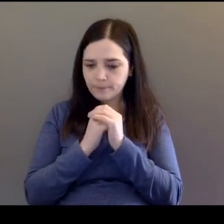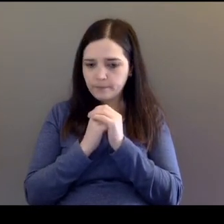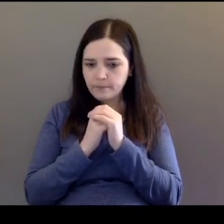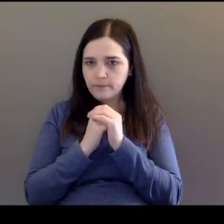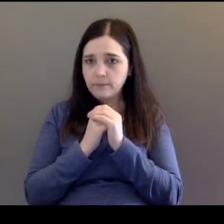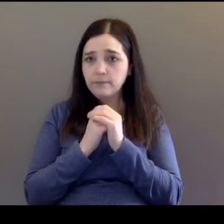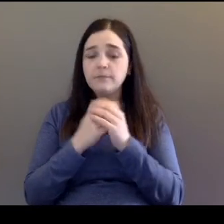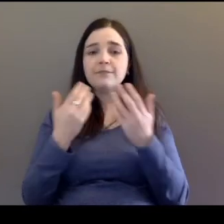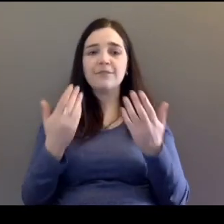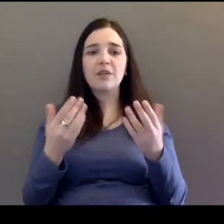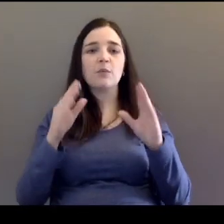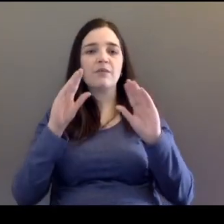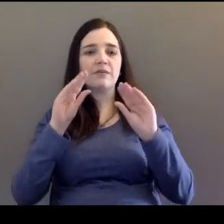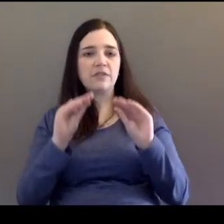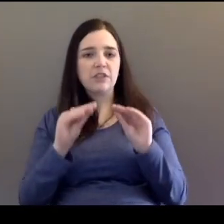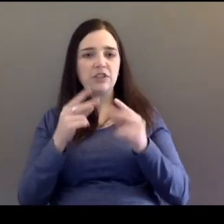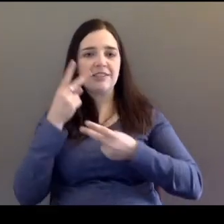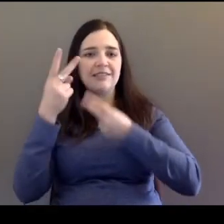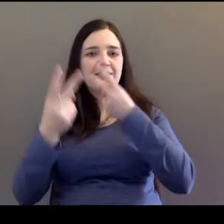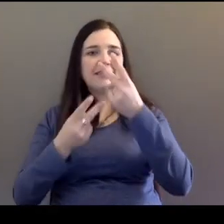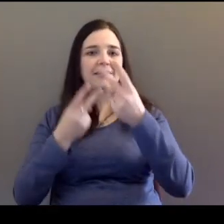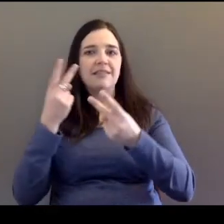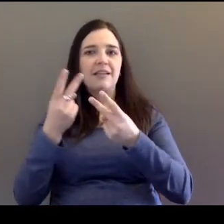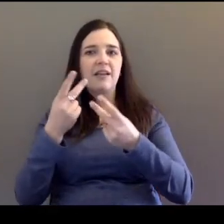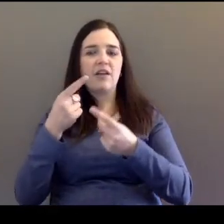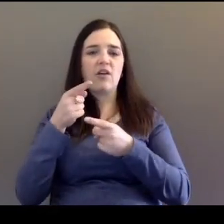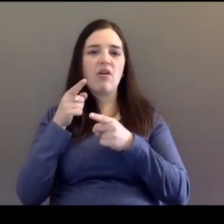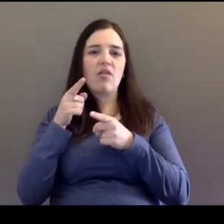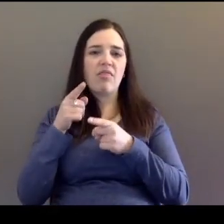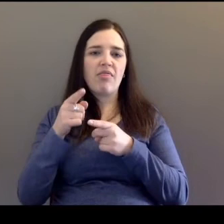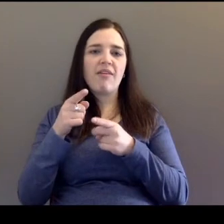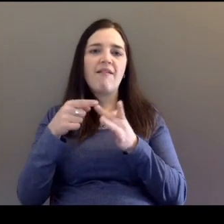We're going to close by singing together, There Is a Hope.